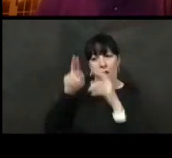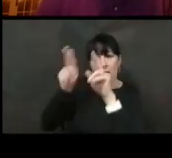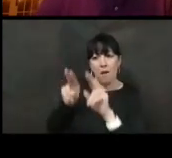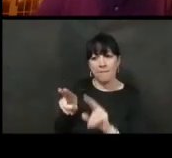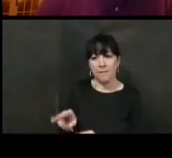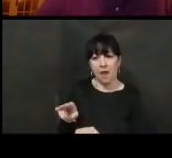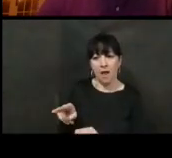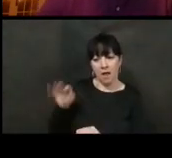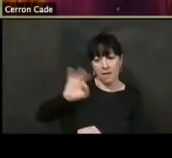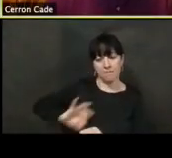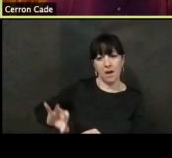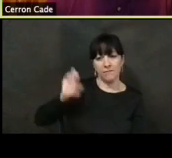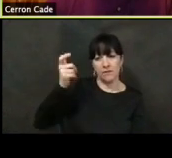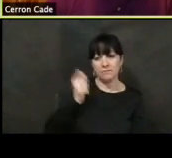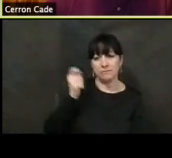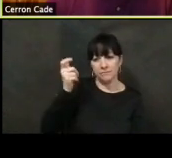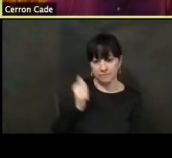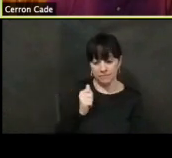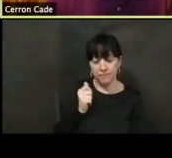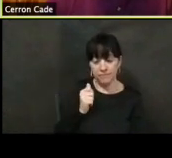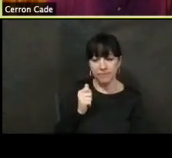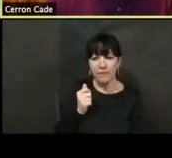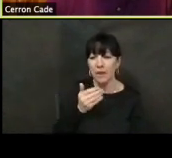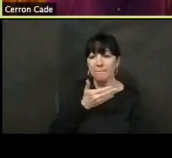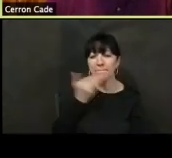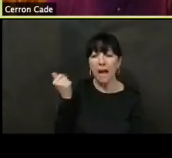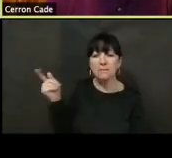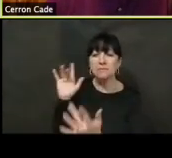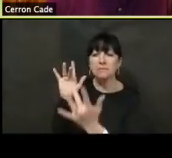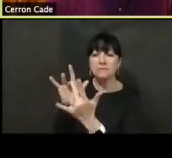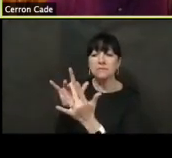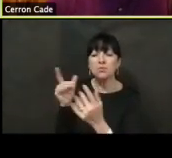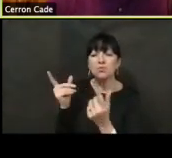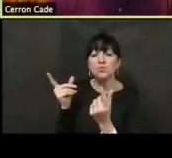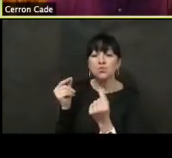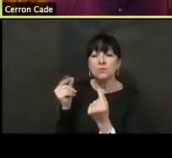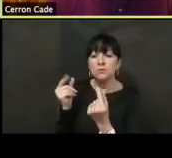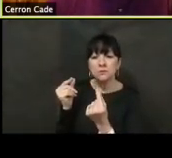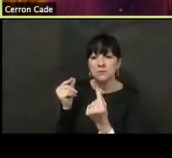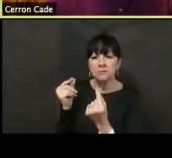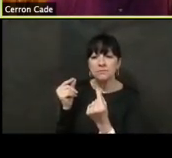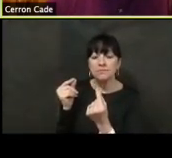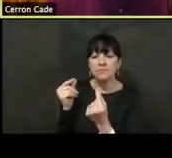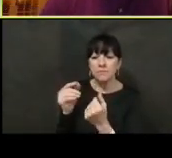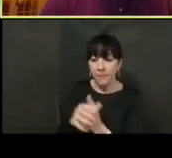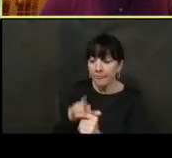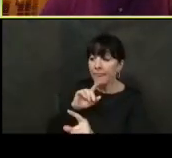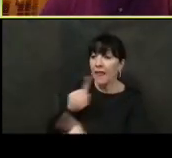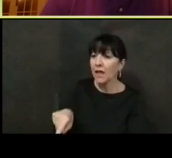We have numerous numbers, but the one of the numbers that is probably the best is